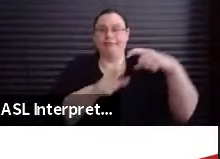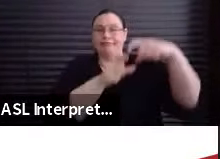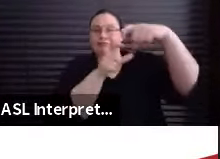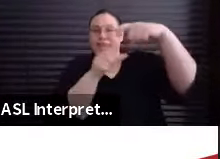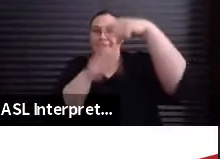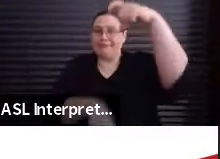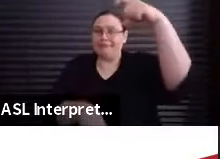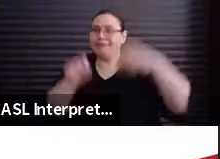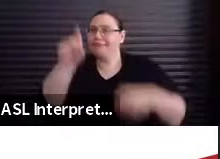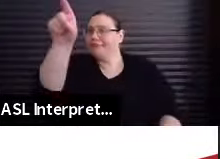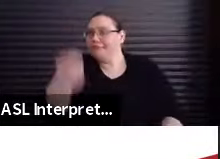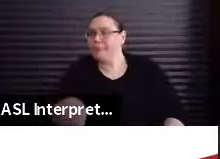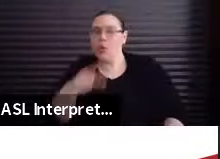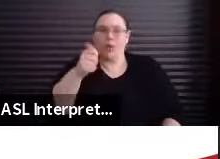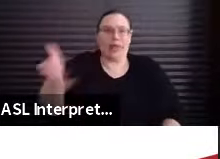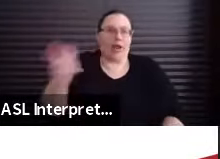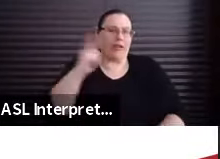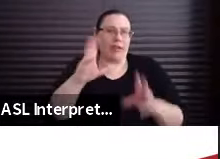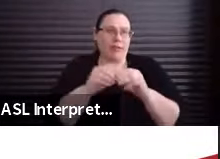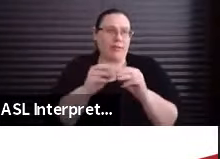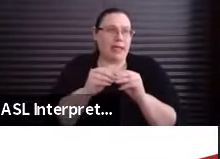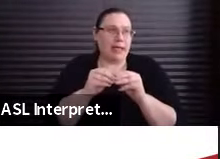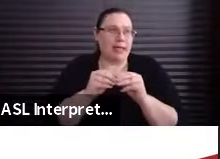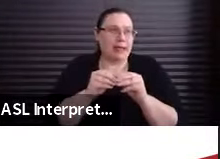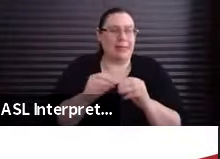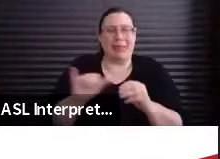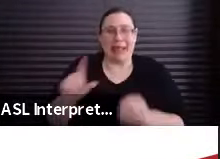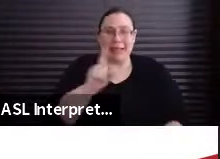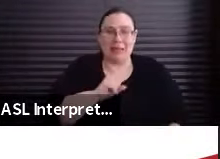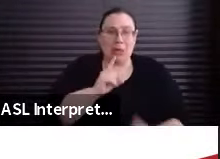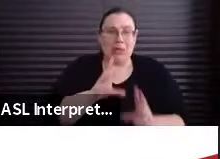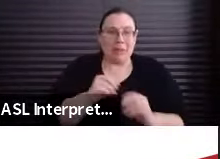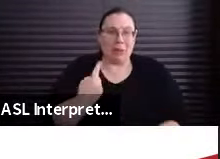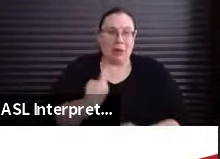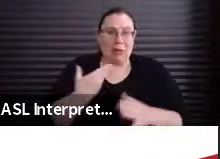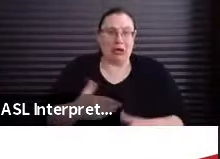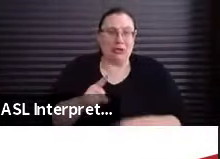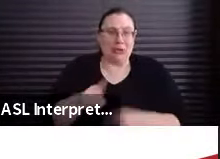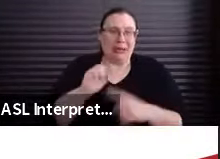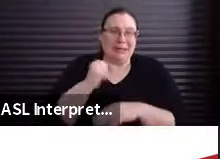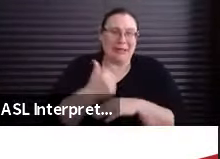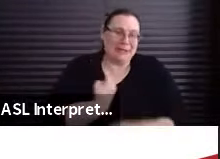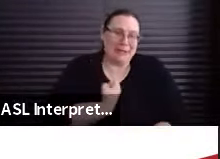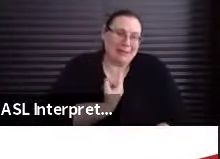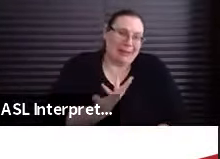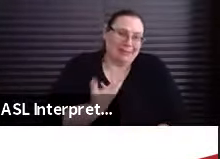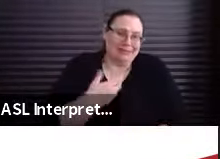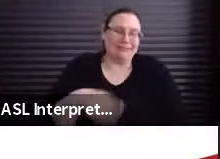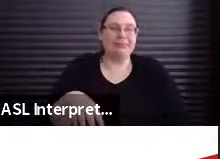in the meeting. This was a very lonely meeting when I set this up, so it's only me.